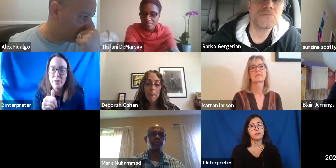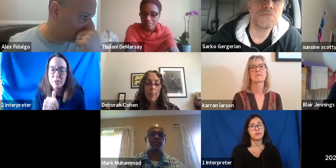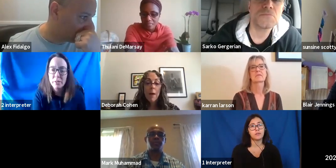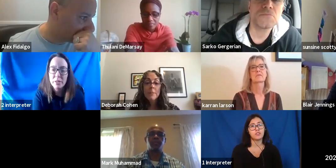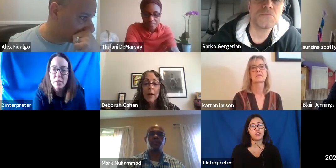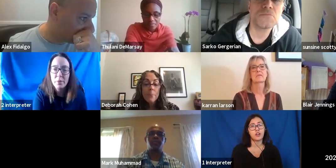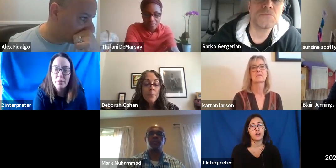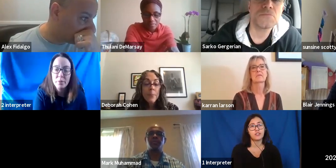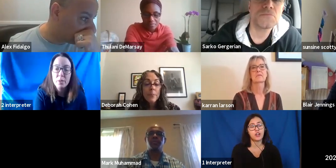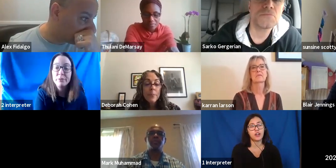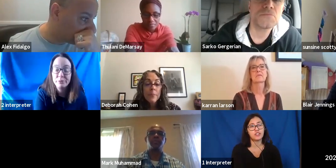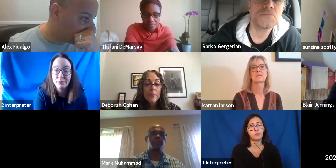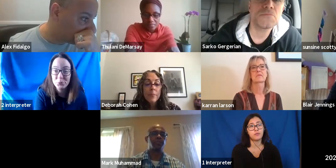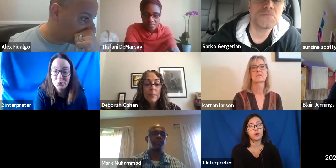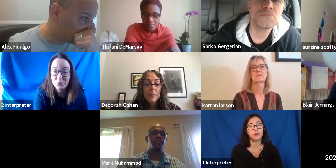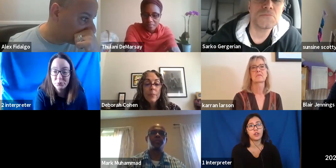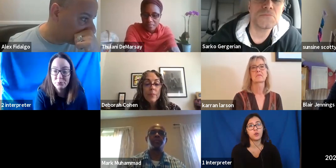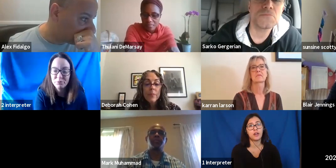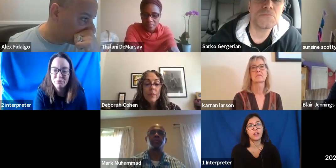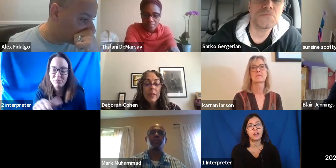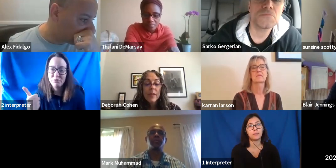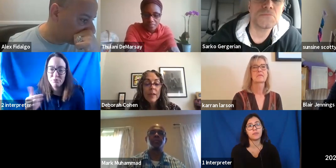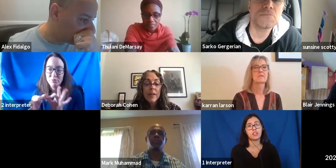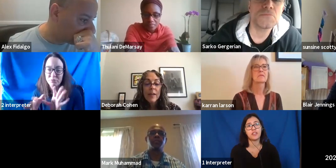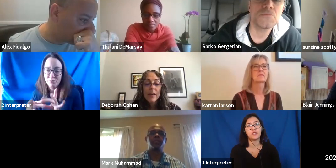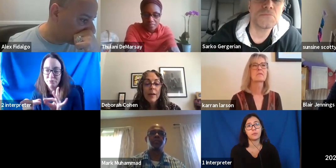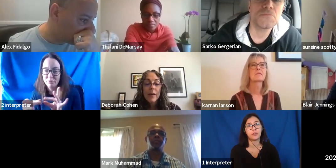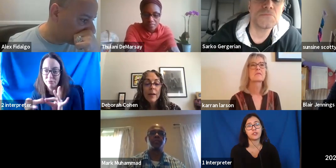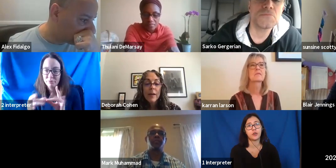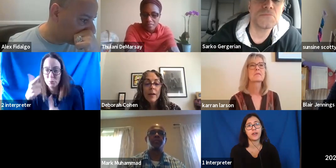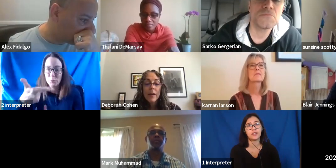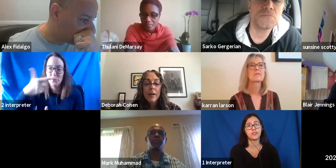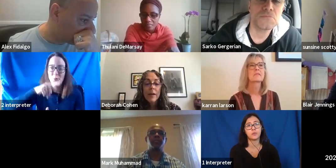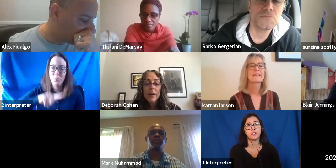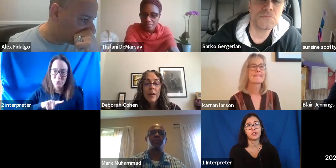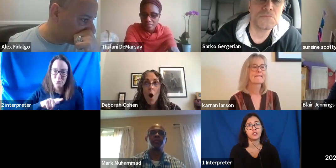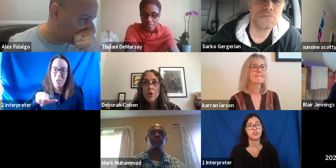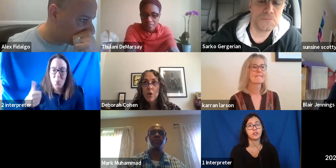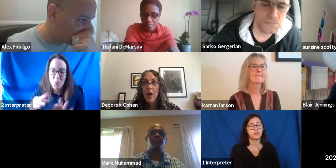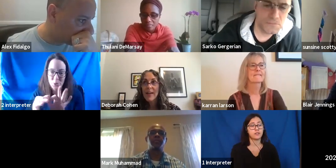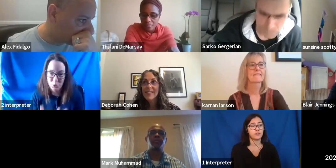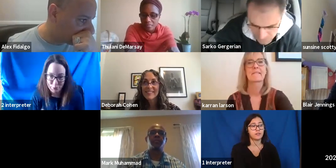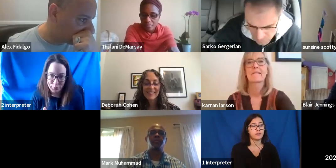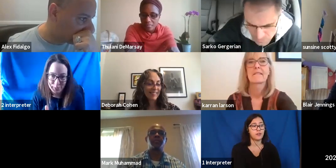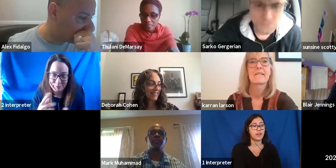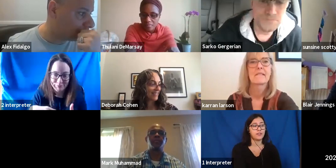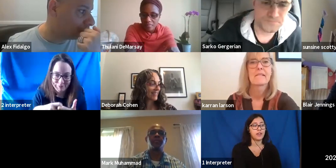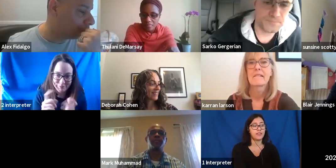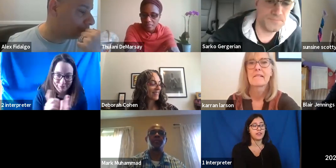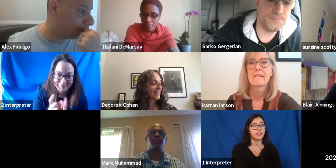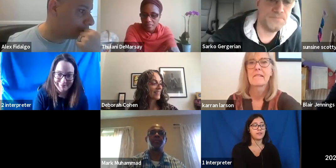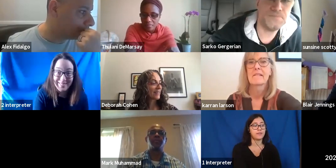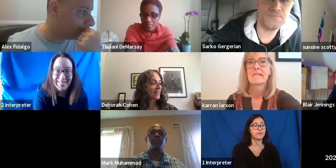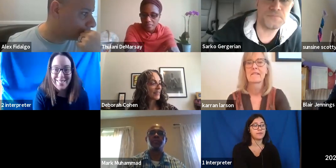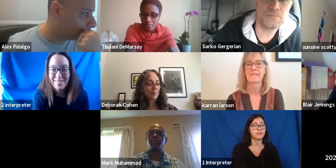be, I'm sorry? Sorry, just before we go on, could the interpreters go ahead and switch? Oh, sure, go ahead. Okay, great,